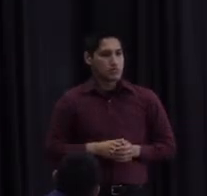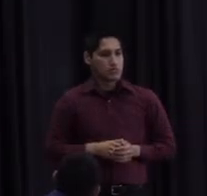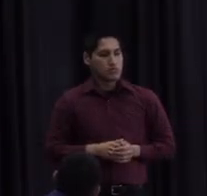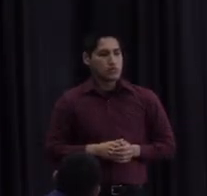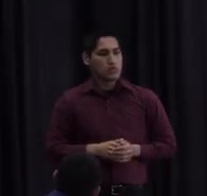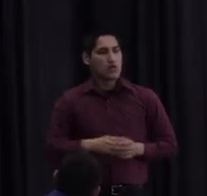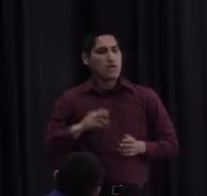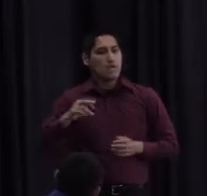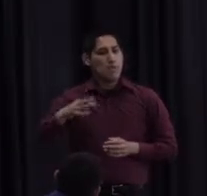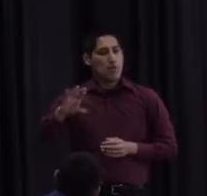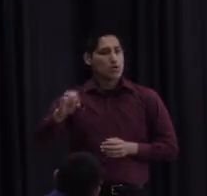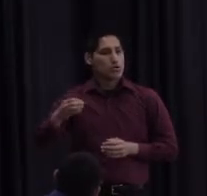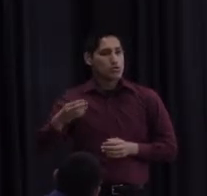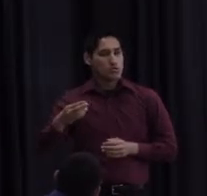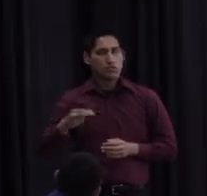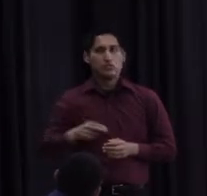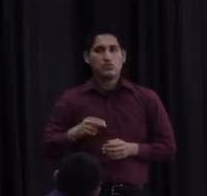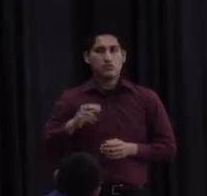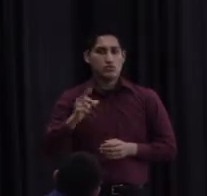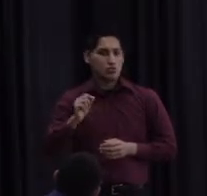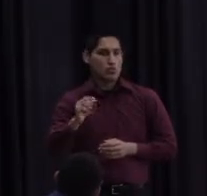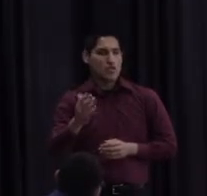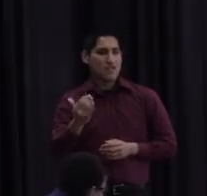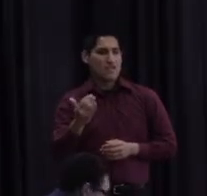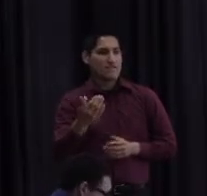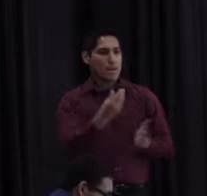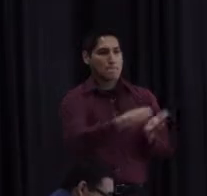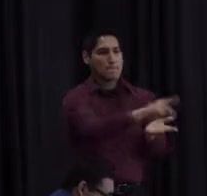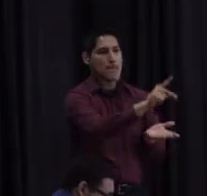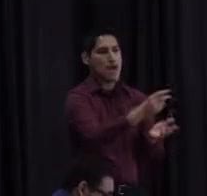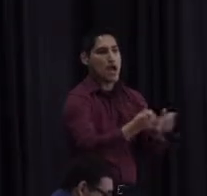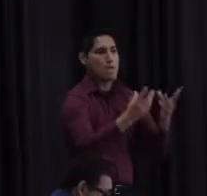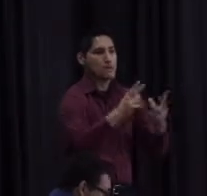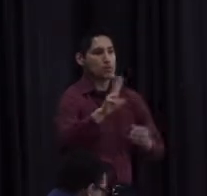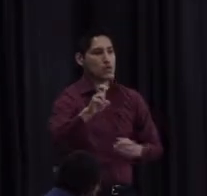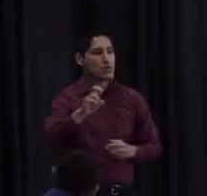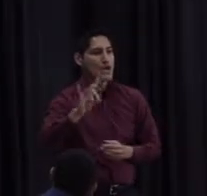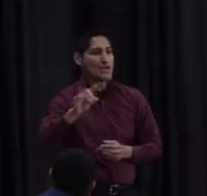in March 2015 cost